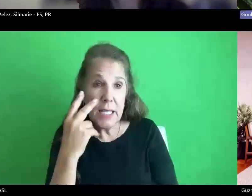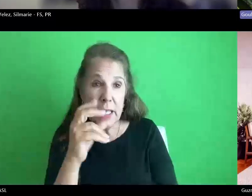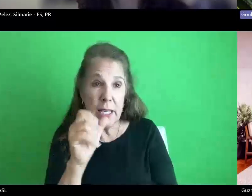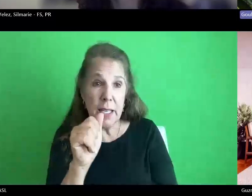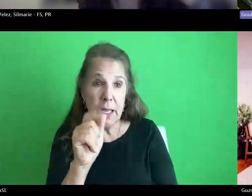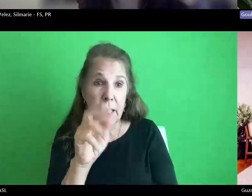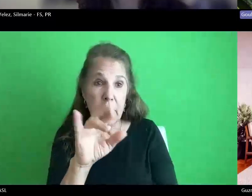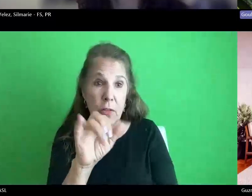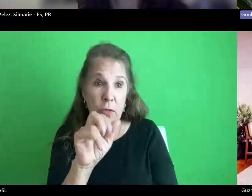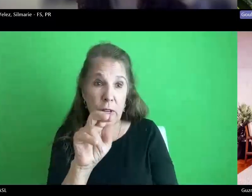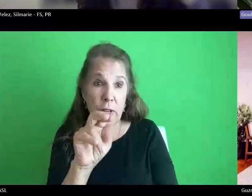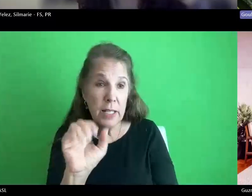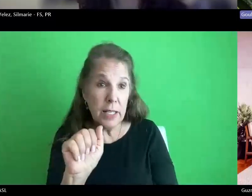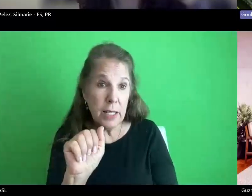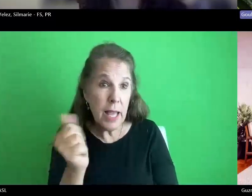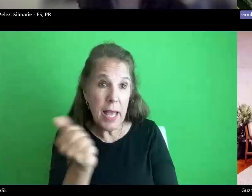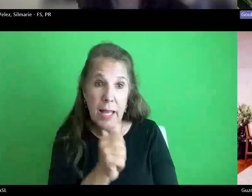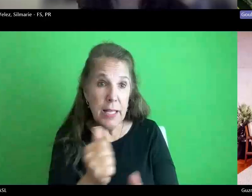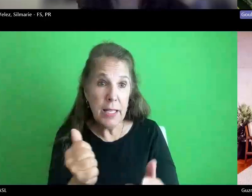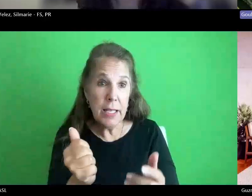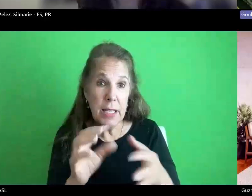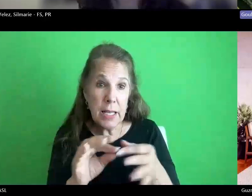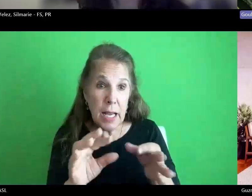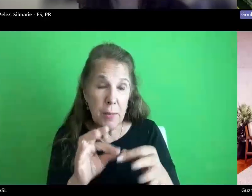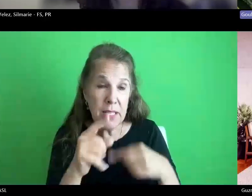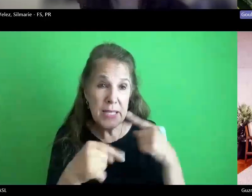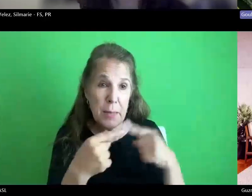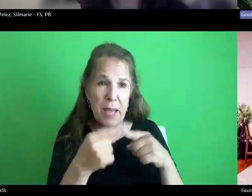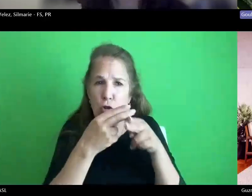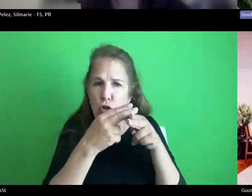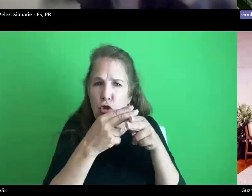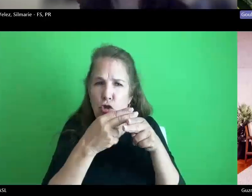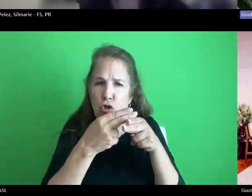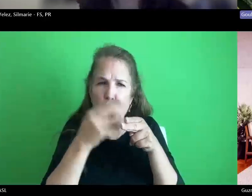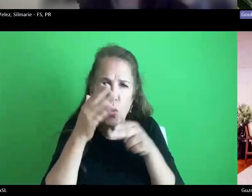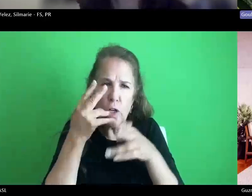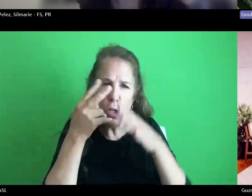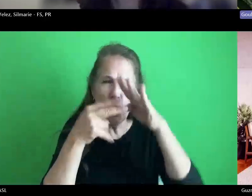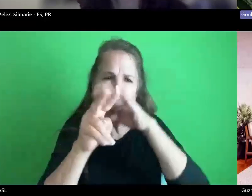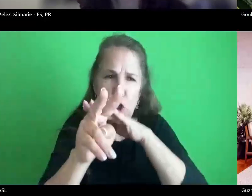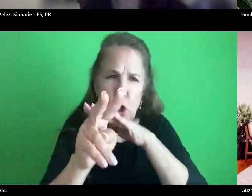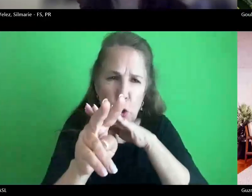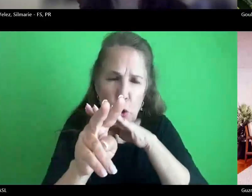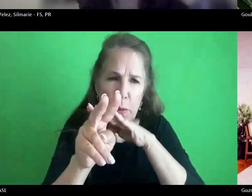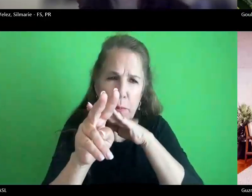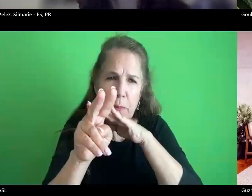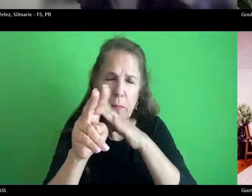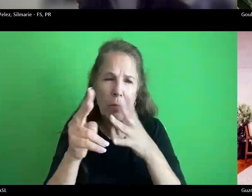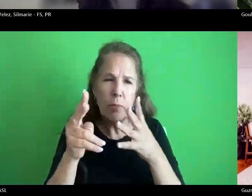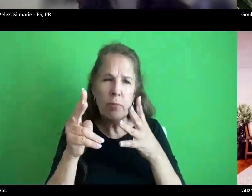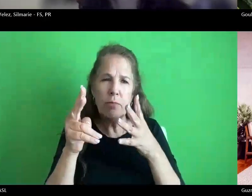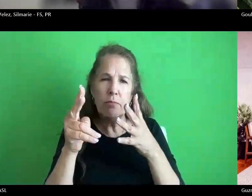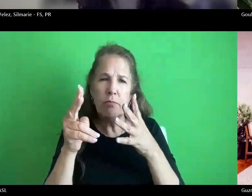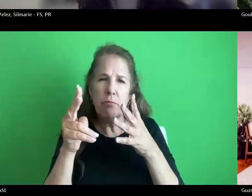further on those short-term forecasting and the value of those and the need for those.